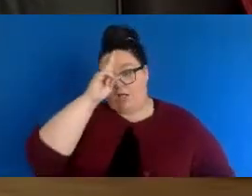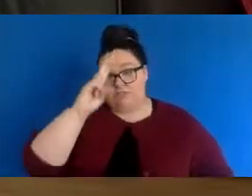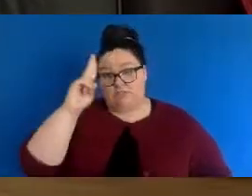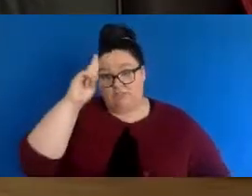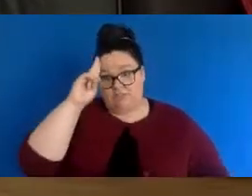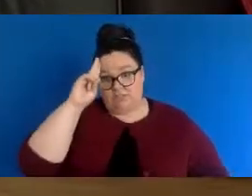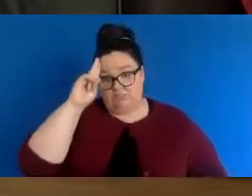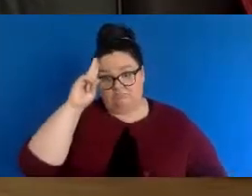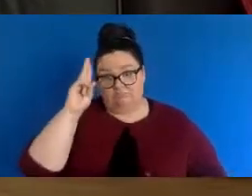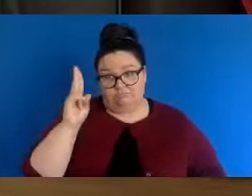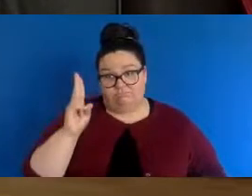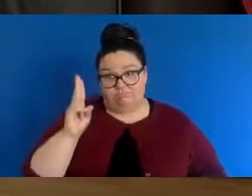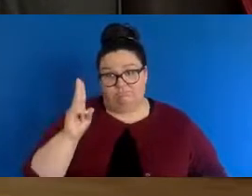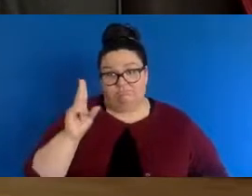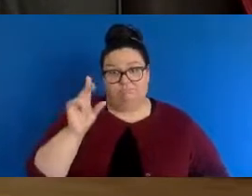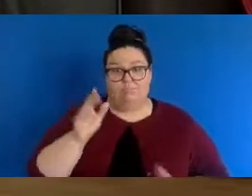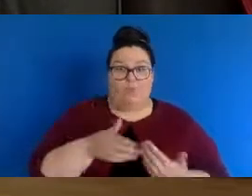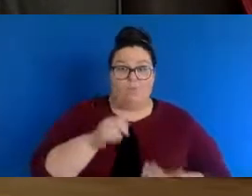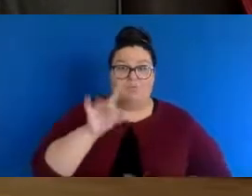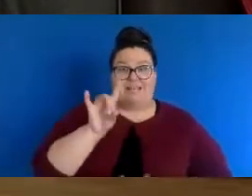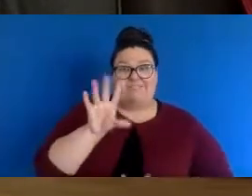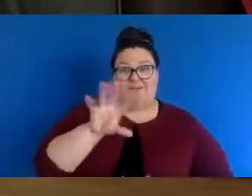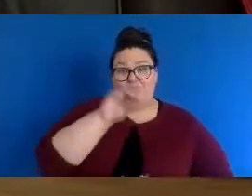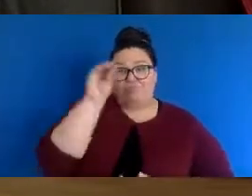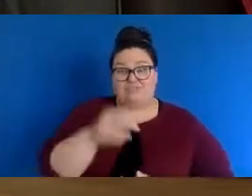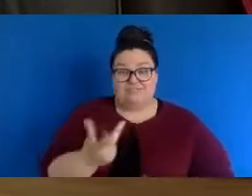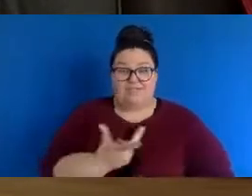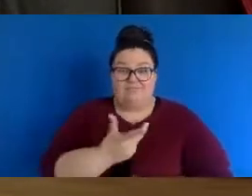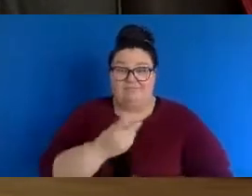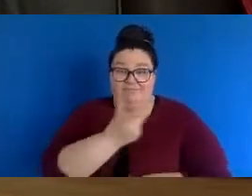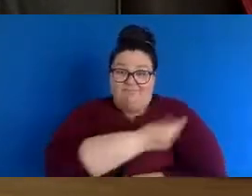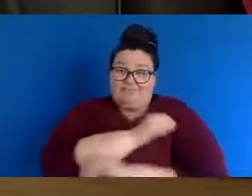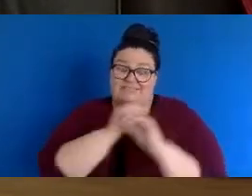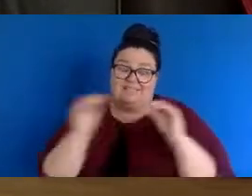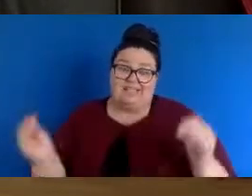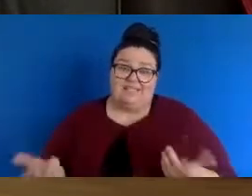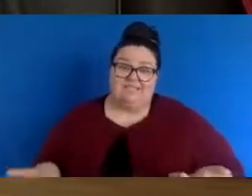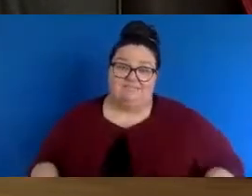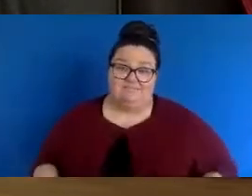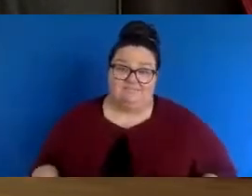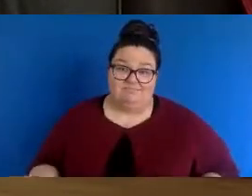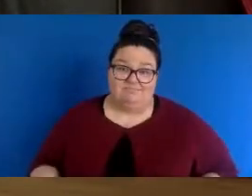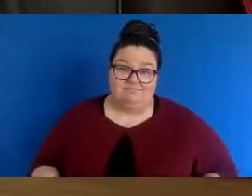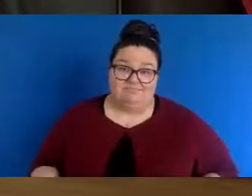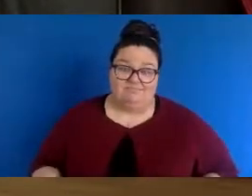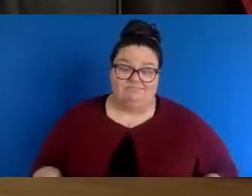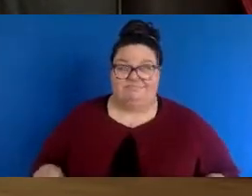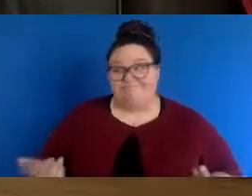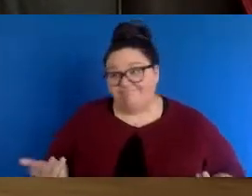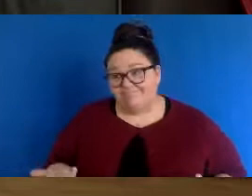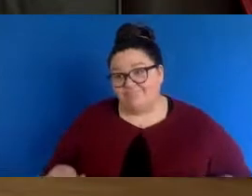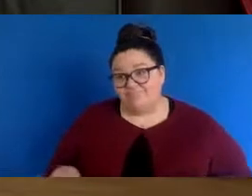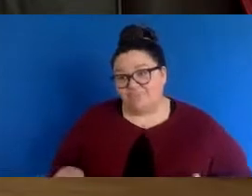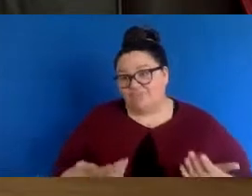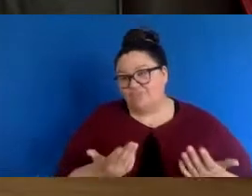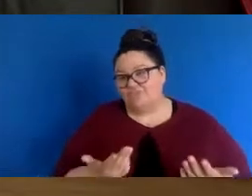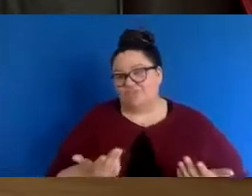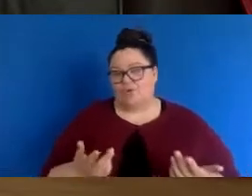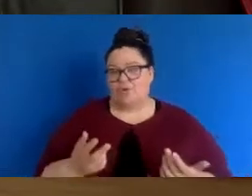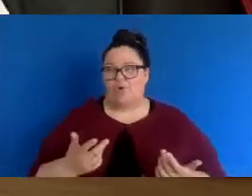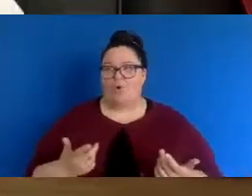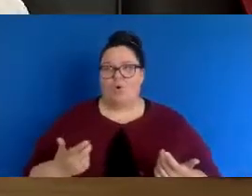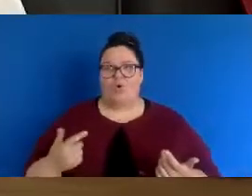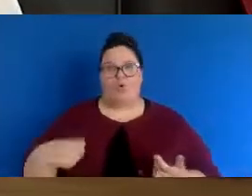reasons, 86% of the hospitalized patients with COVID are unvaccinated. So what we're looking forward to